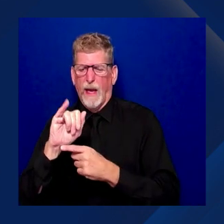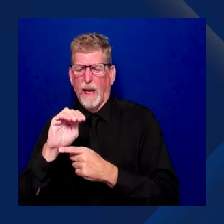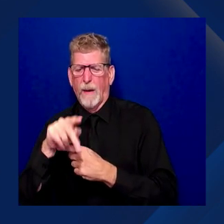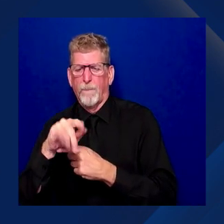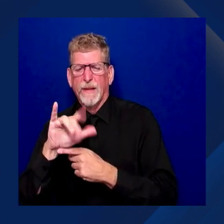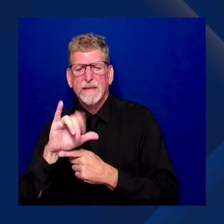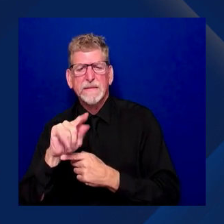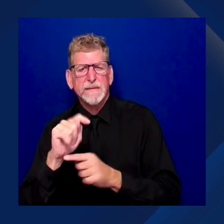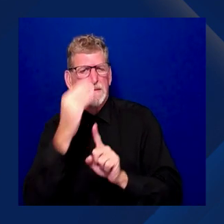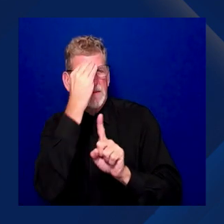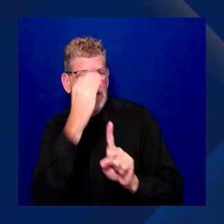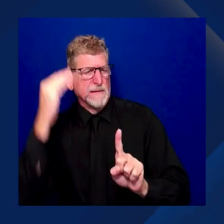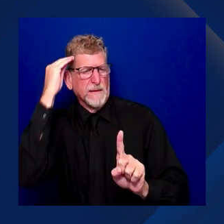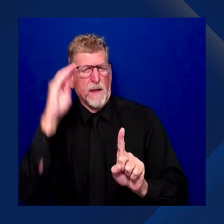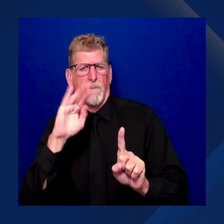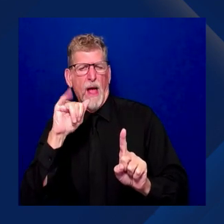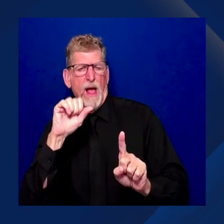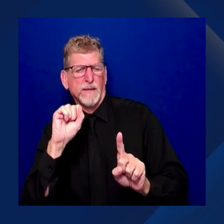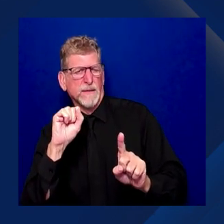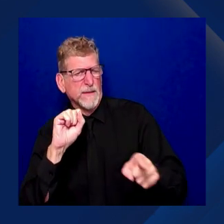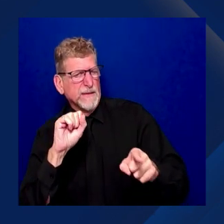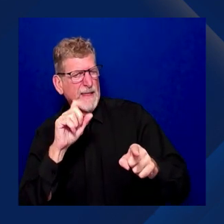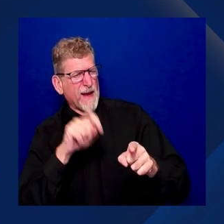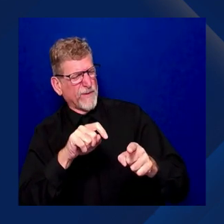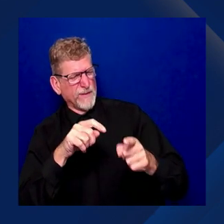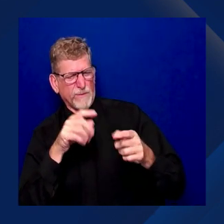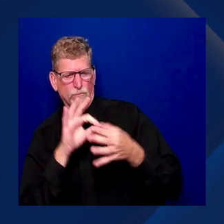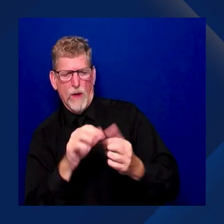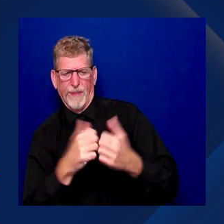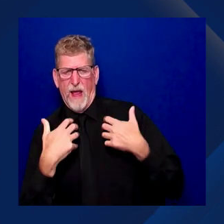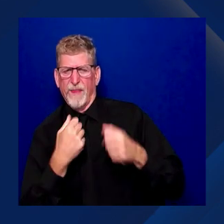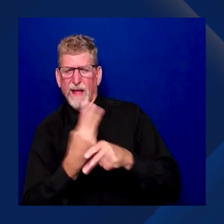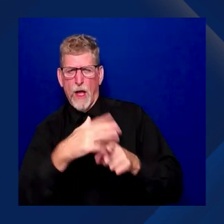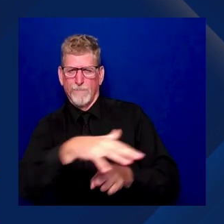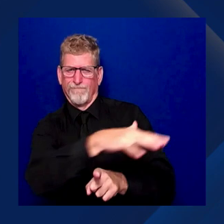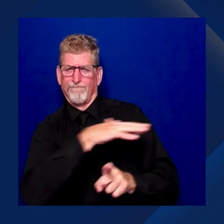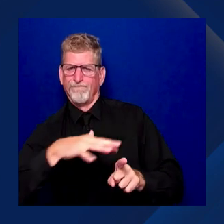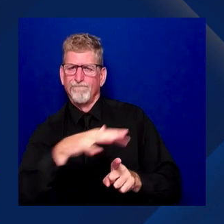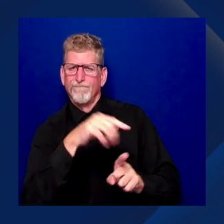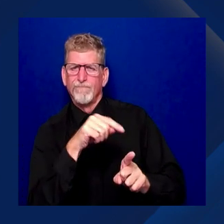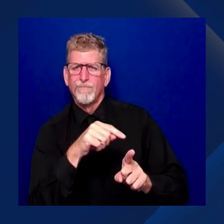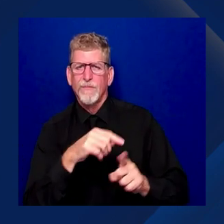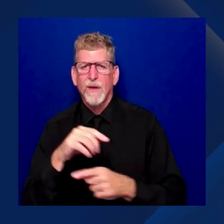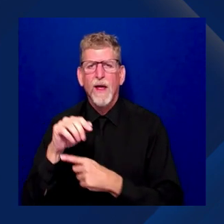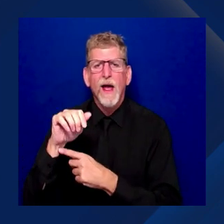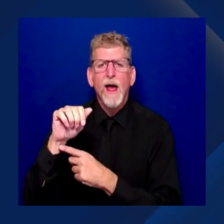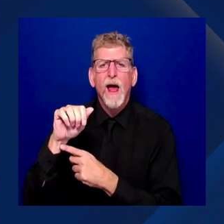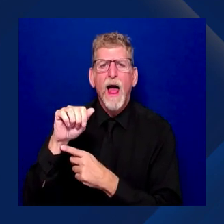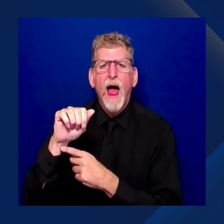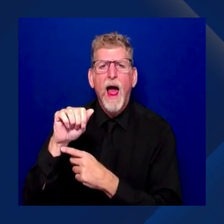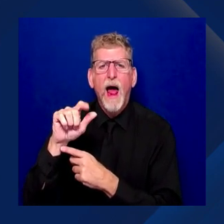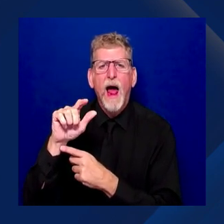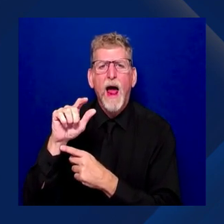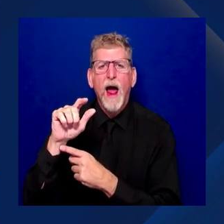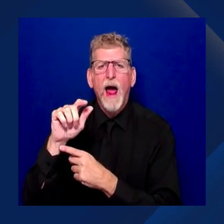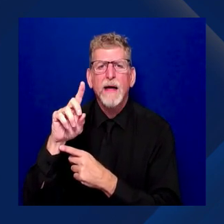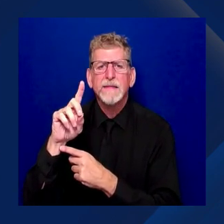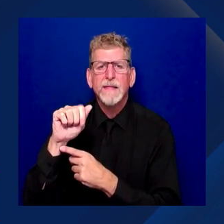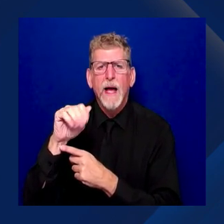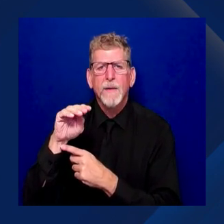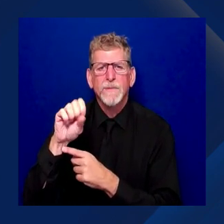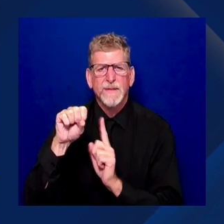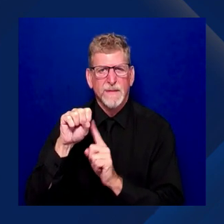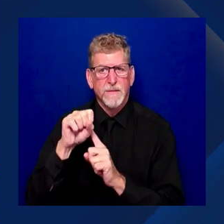with Congresswoman Alma Adams, who is here with us today, I introduced the Maternal Care Act.